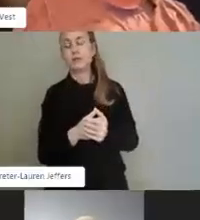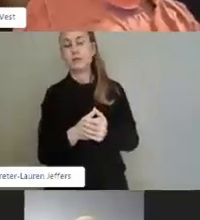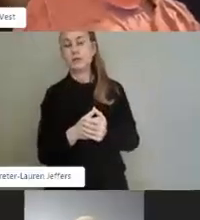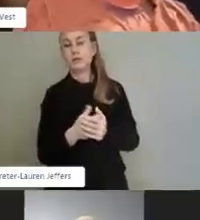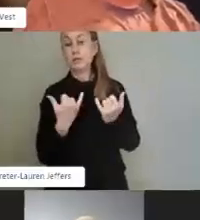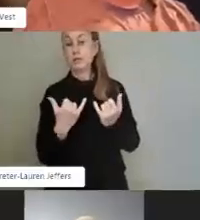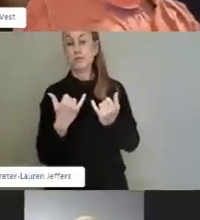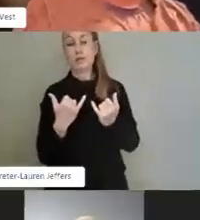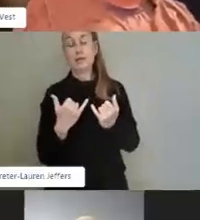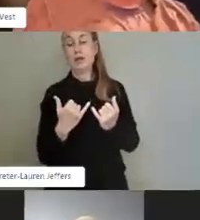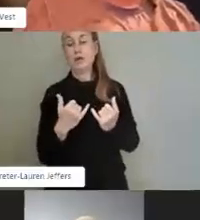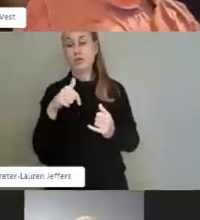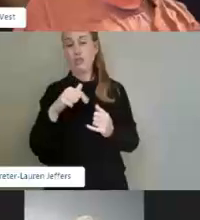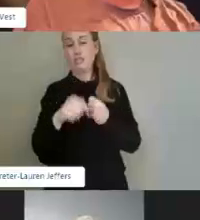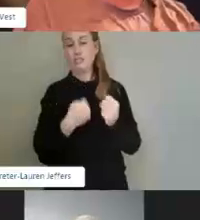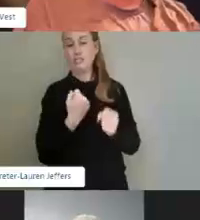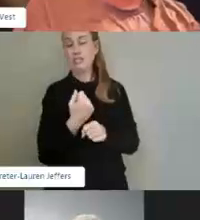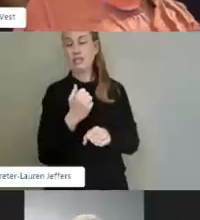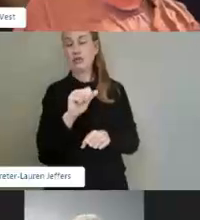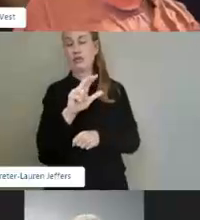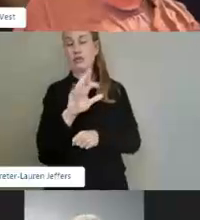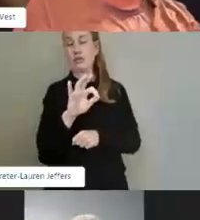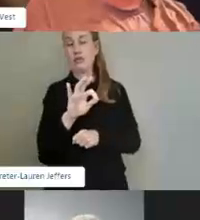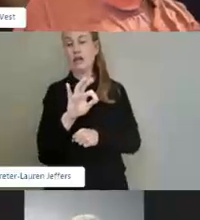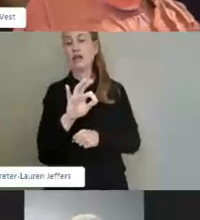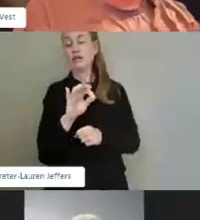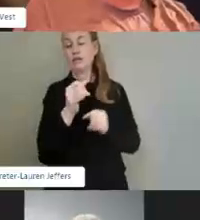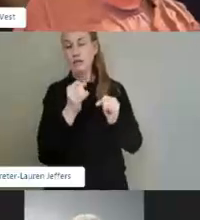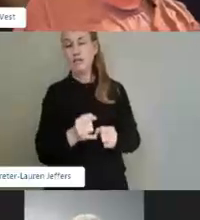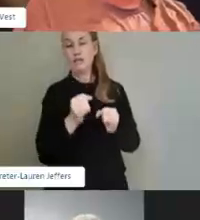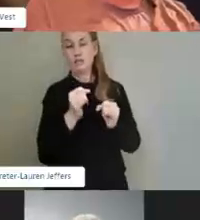Right now, this year, I've worked with 39 individuals,